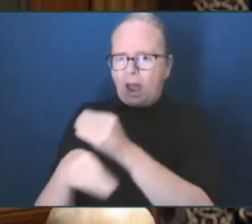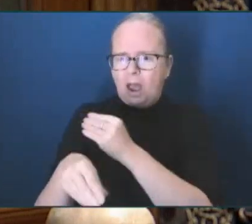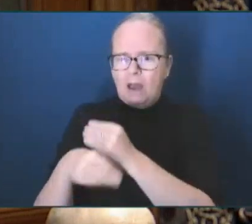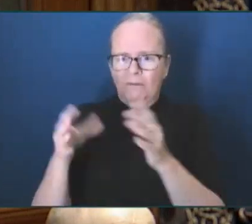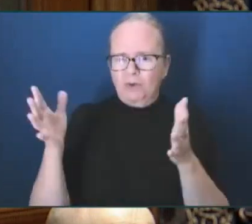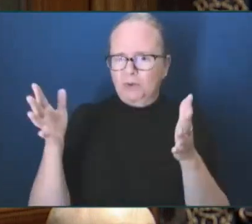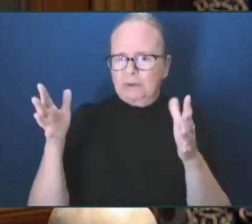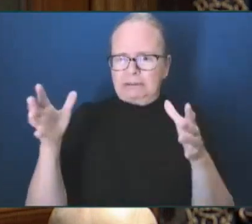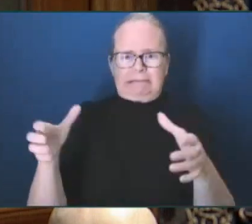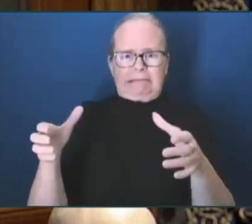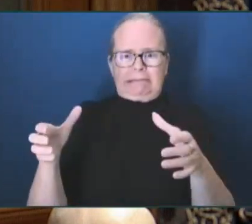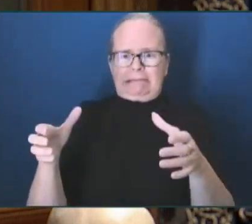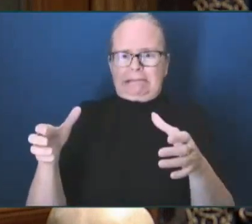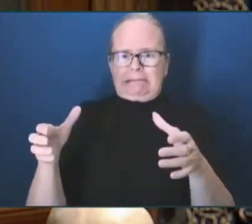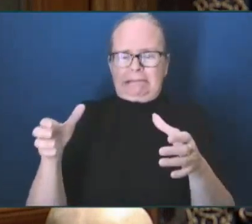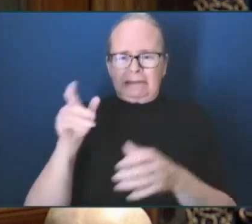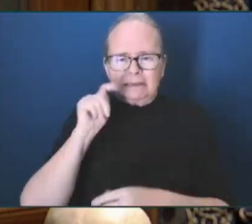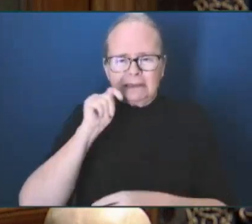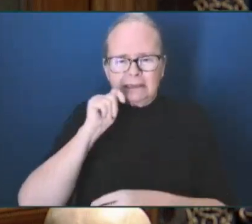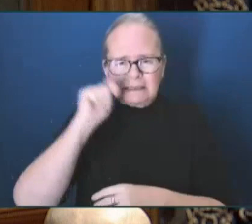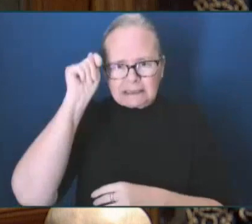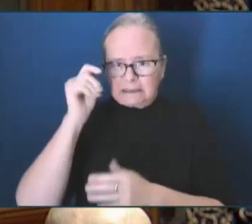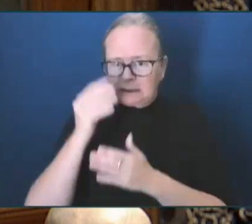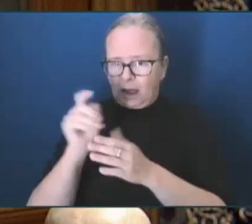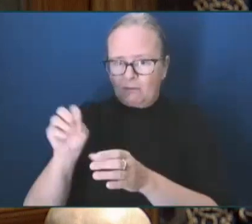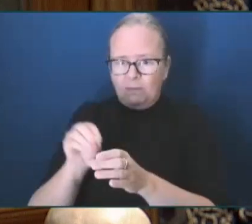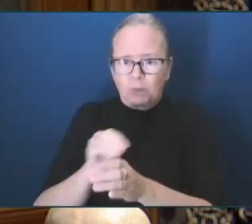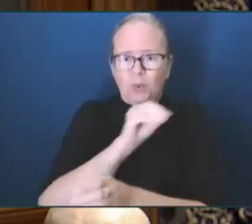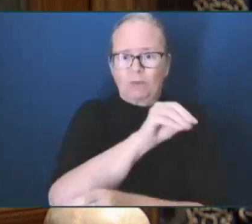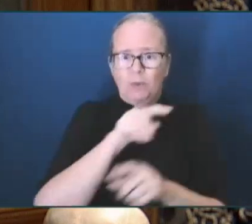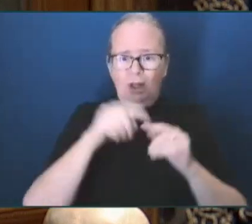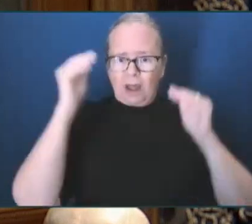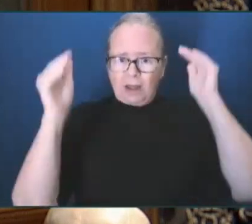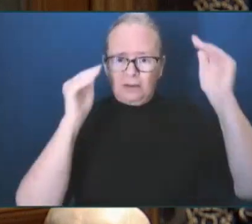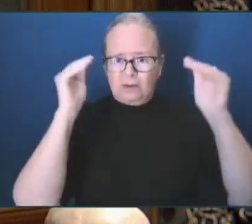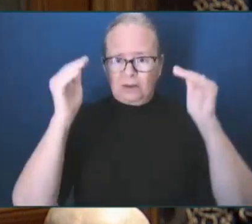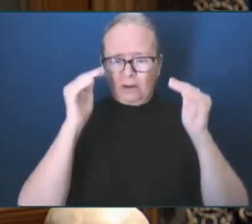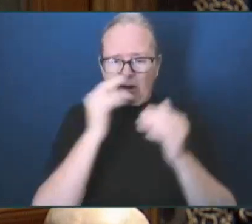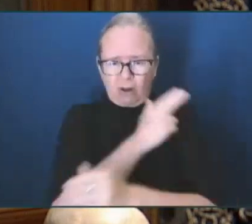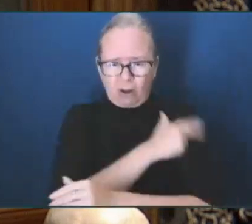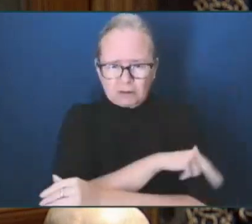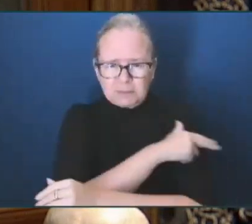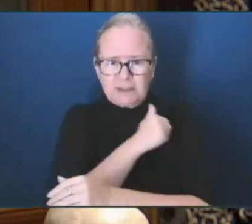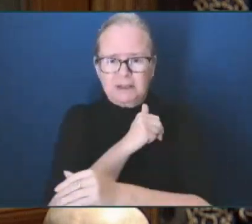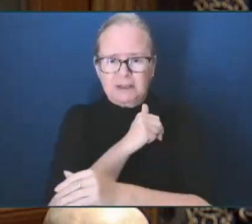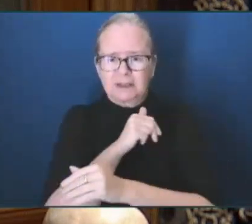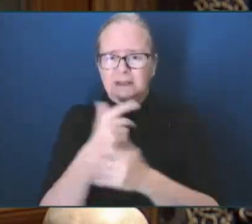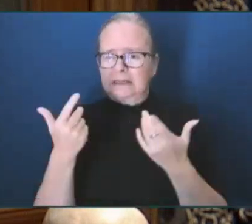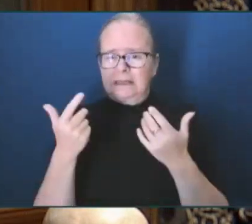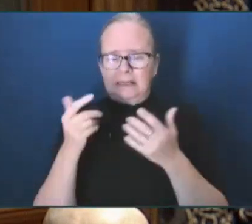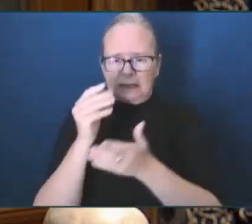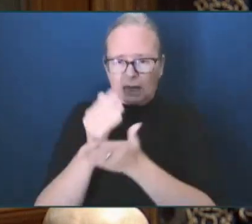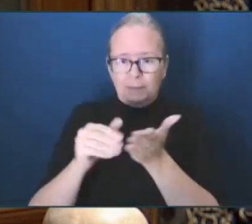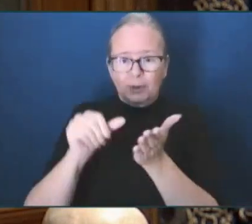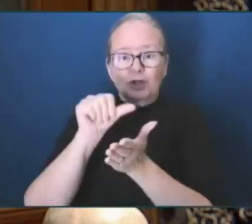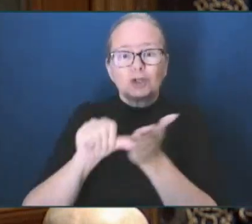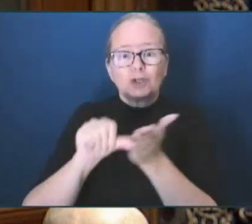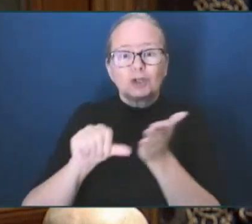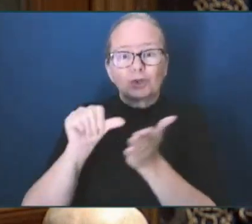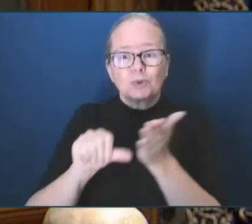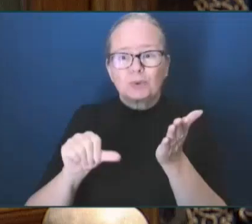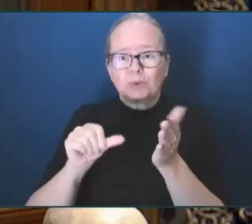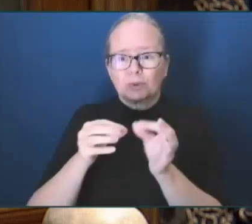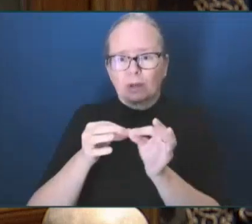Children's Hospitals, surgeries are already being cancelled because of nurses' shortage. The memo that went out to